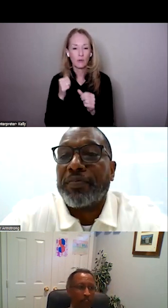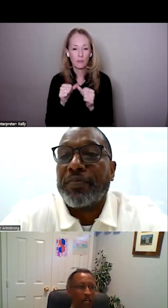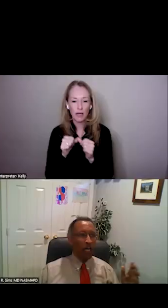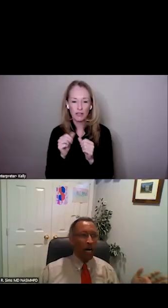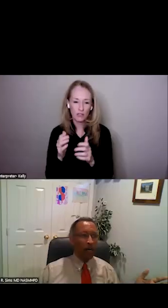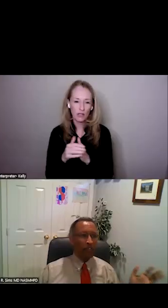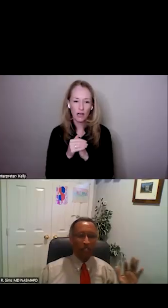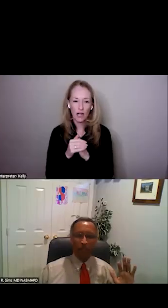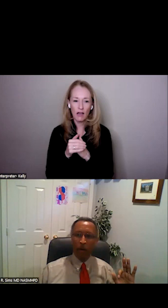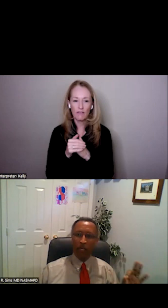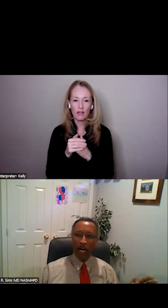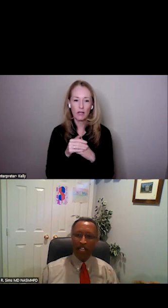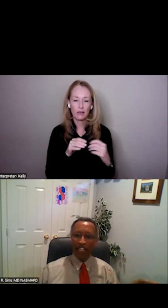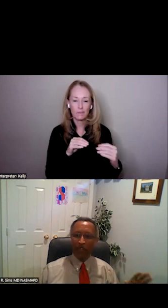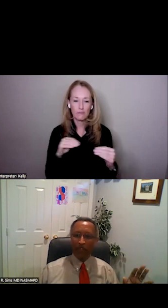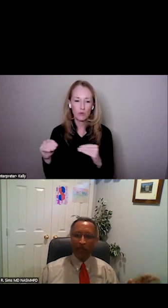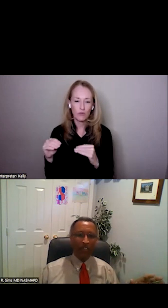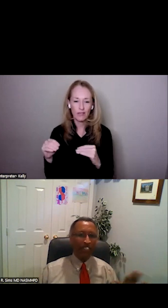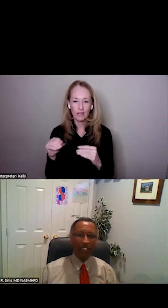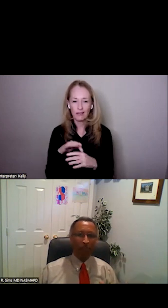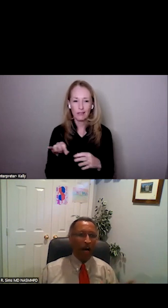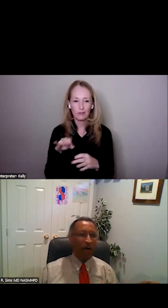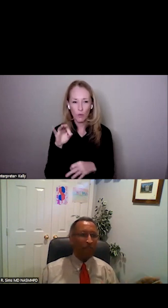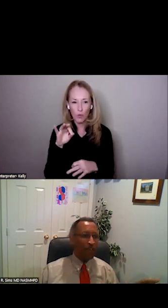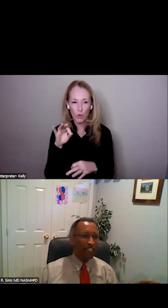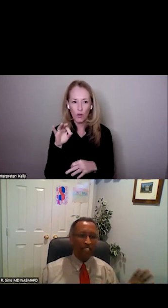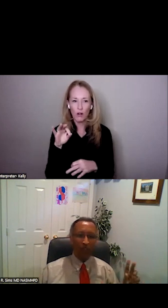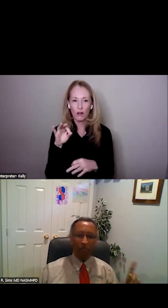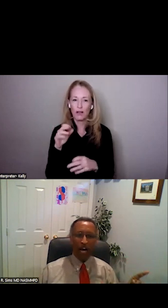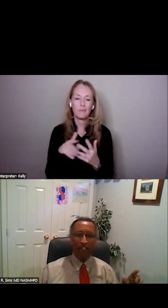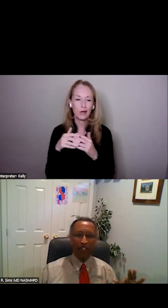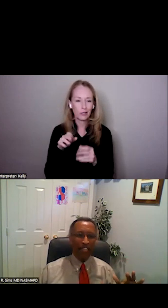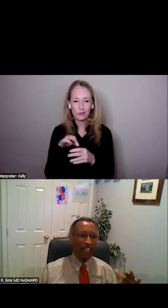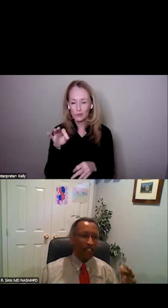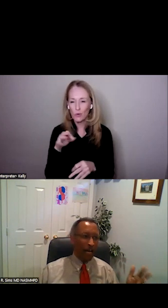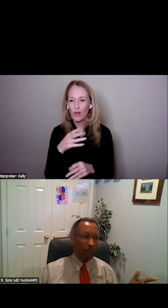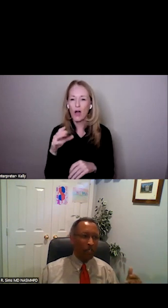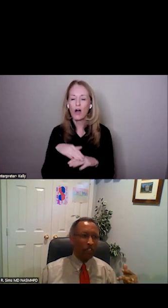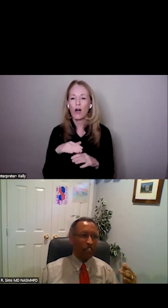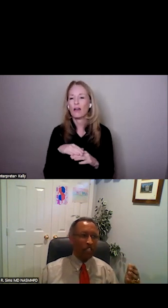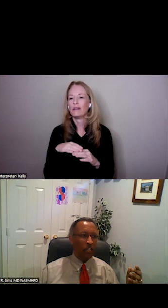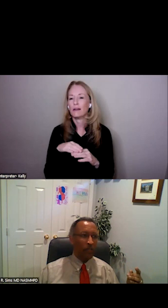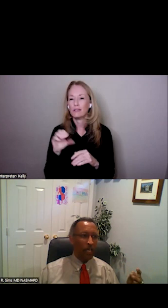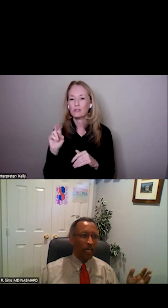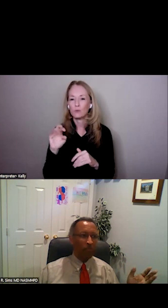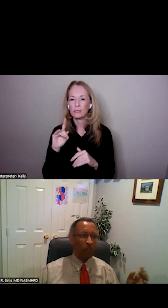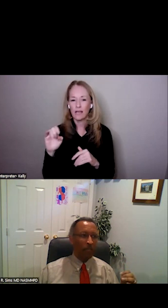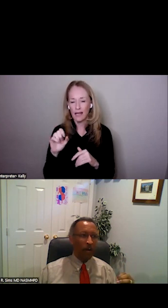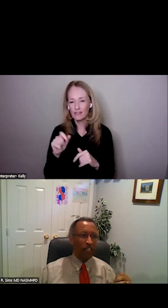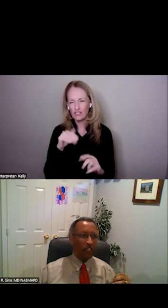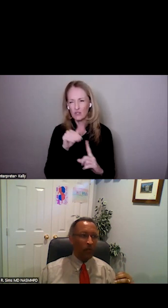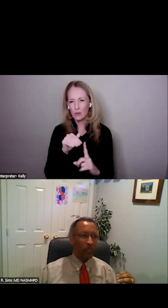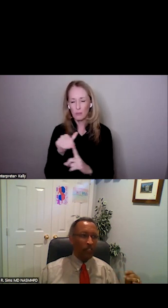episode 7. Remember Kana and her daughter, just powerful. Just a reminder that these episodes continue, and